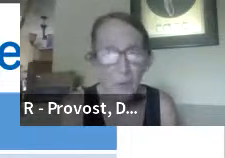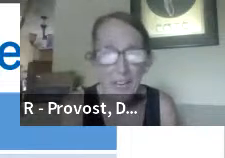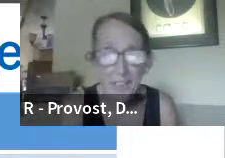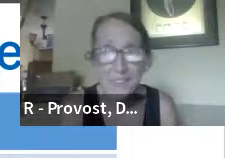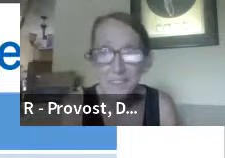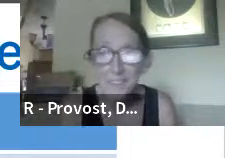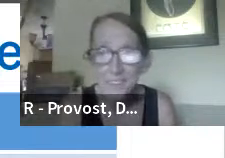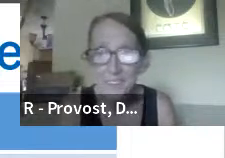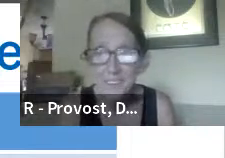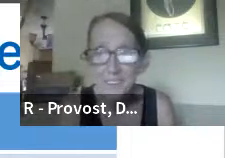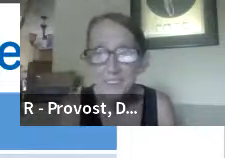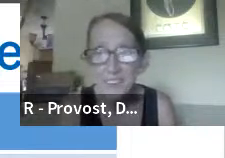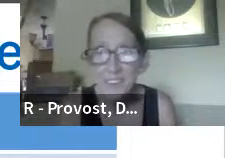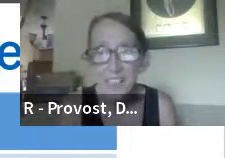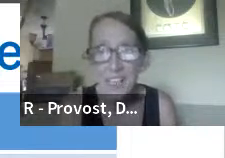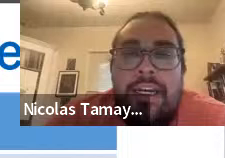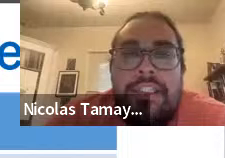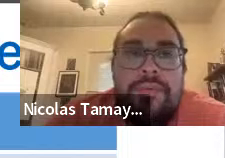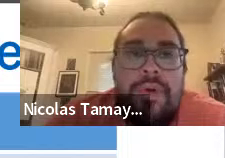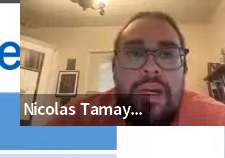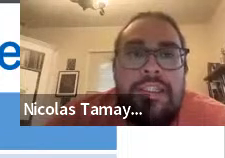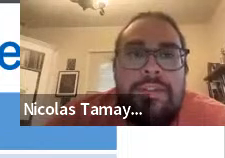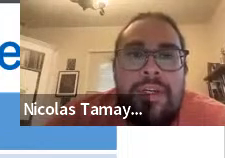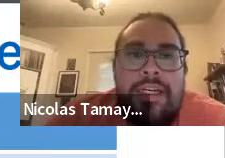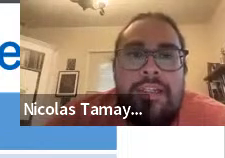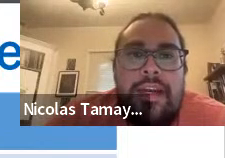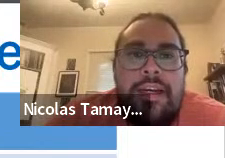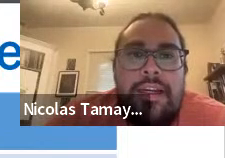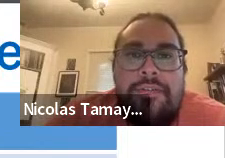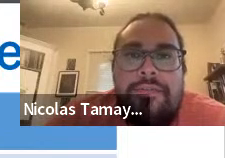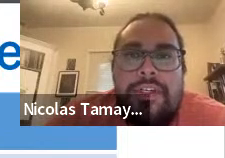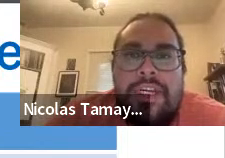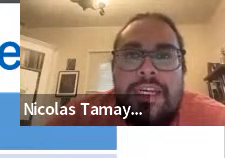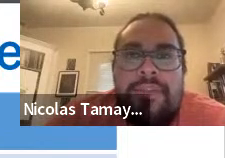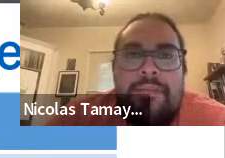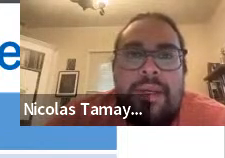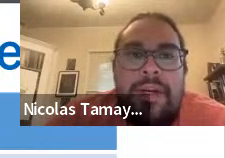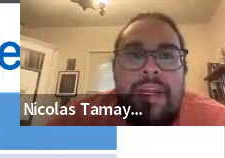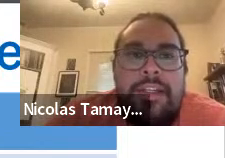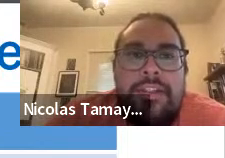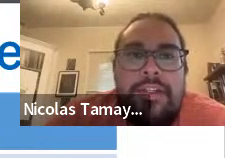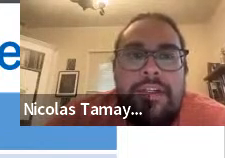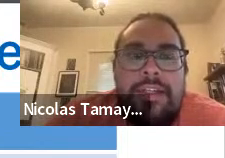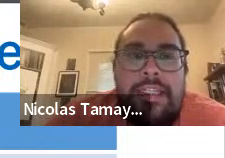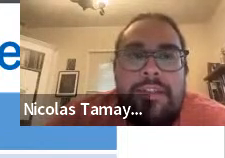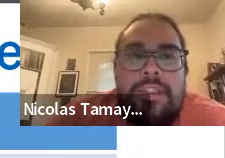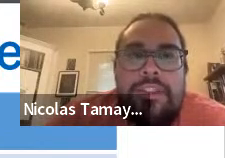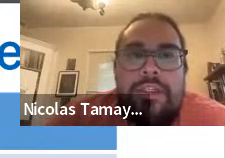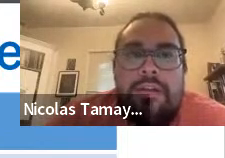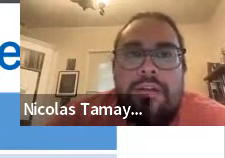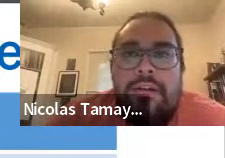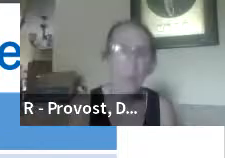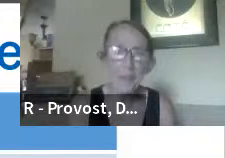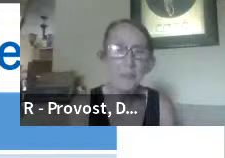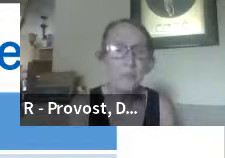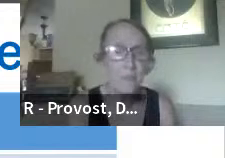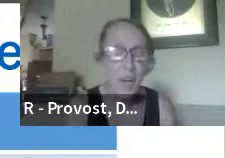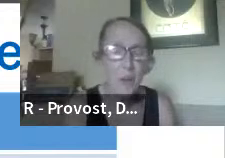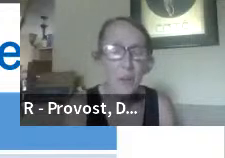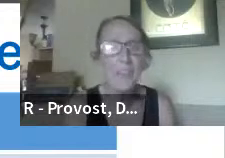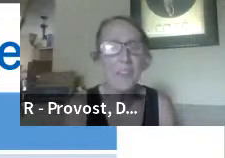Is that okay? Yeah, I just wanted for James to be able to answer your last question. Oh,